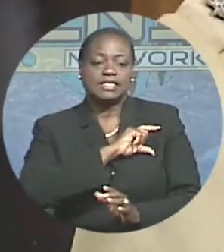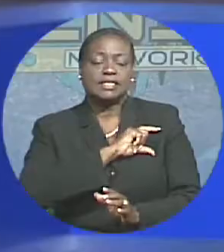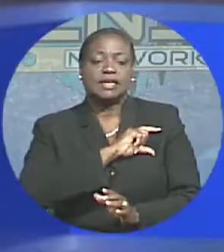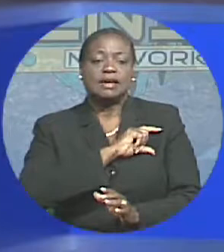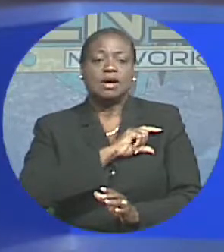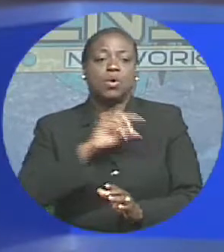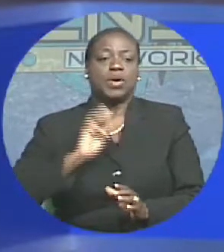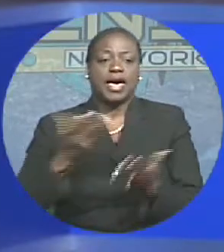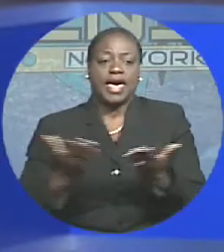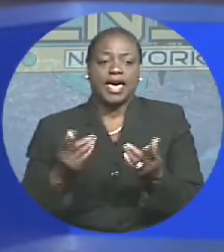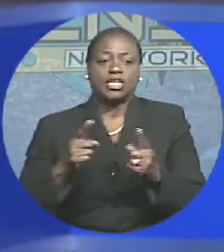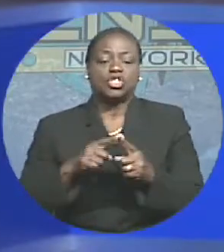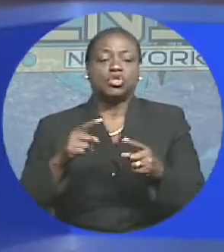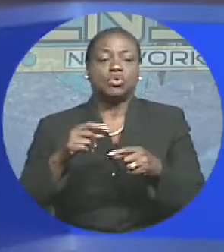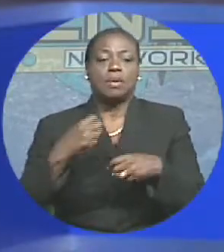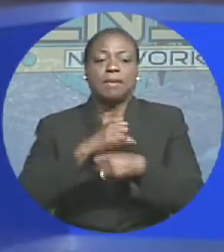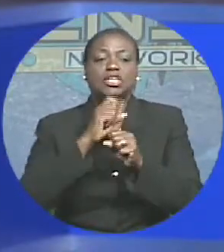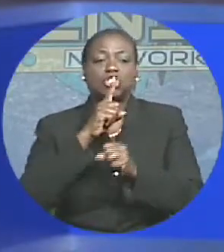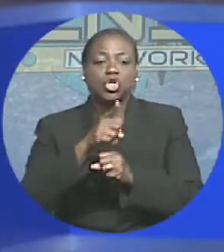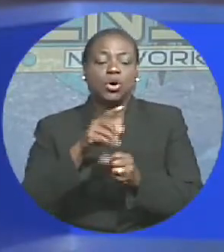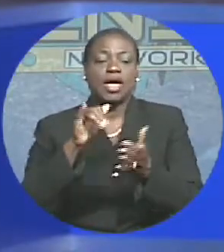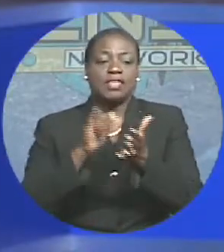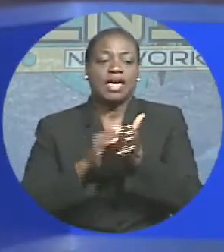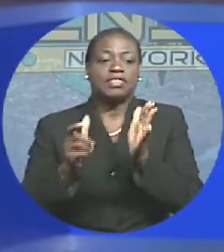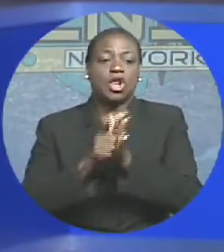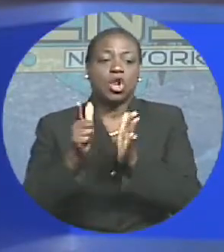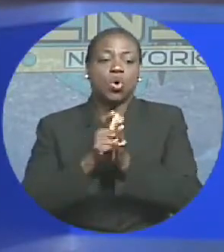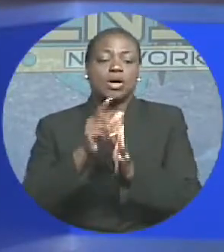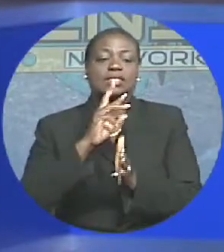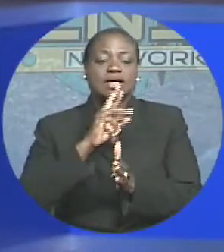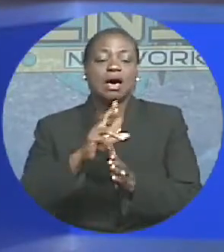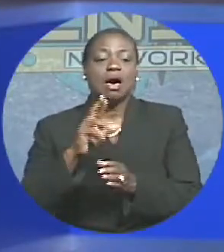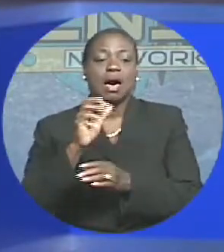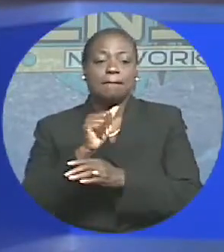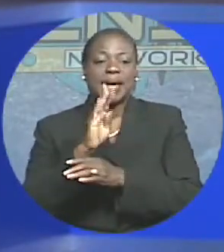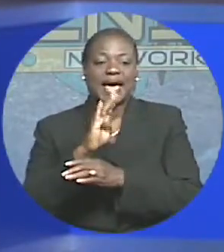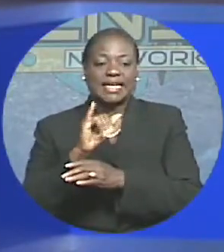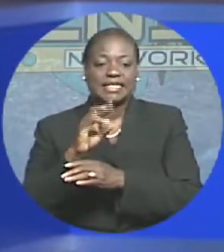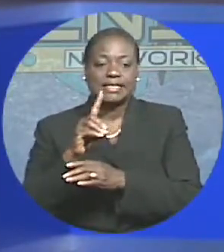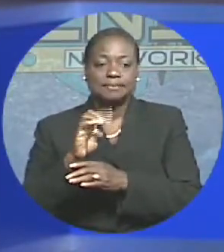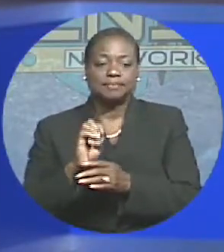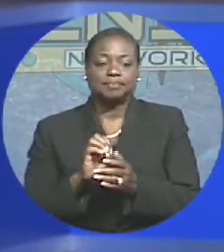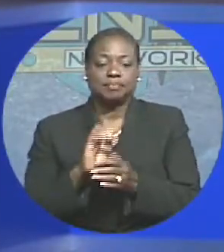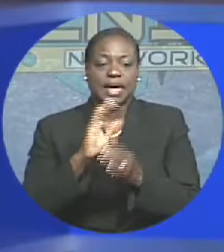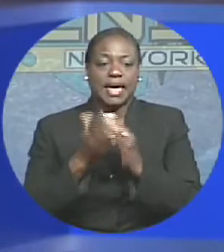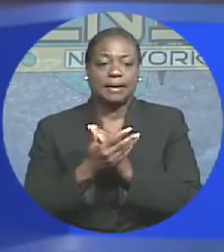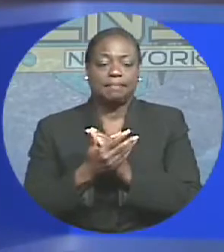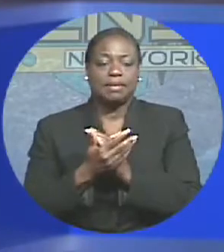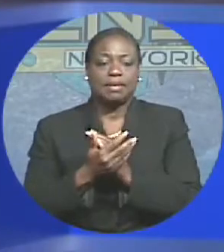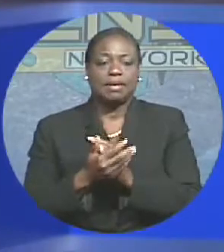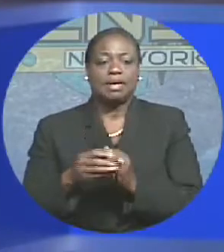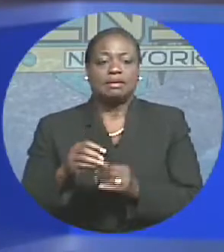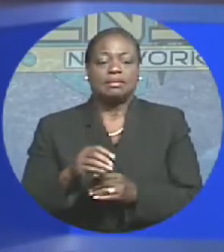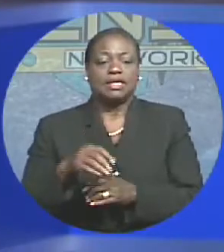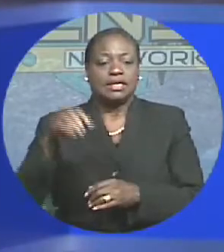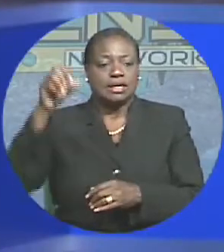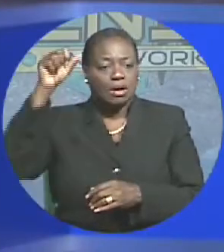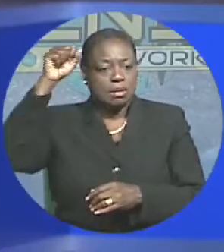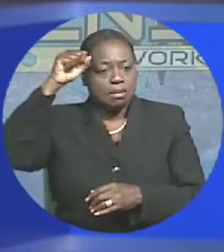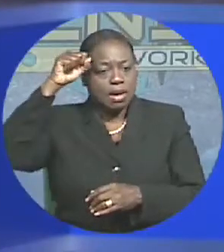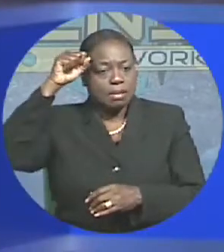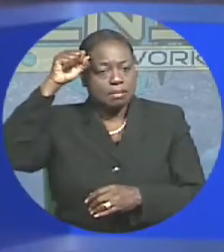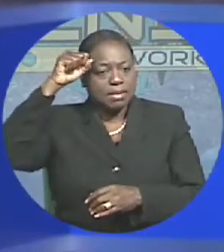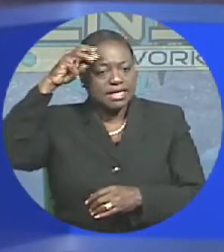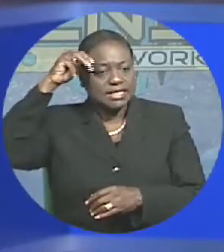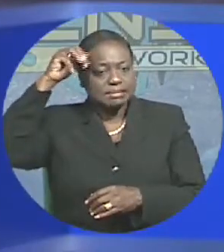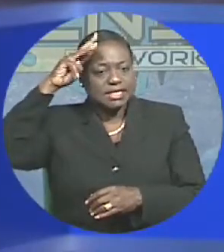laws. Minister responsible for the National Insurance Board, Shane Gibson, says he's disappointed that portions of that NIB audit report